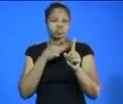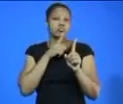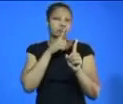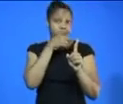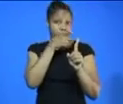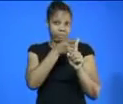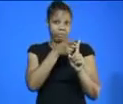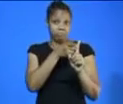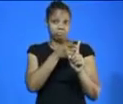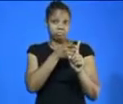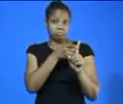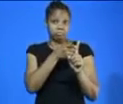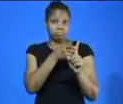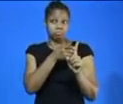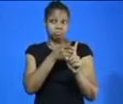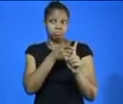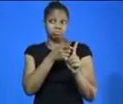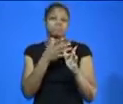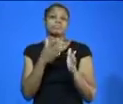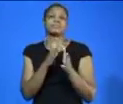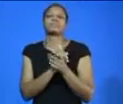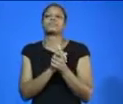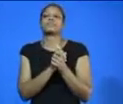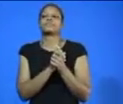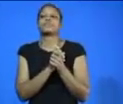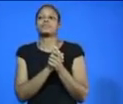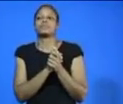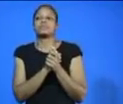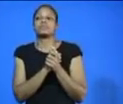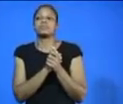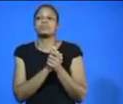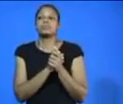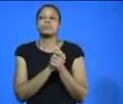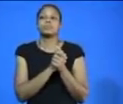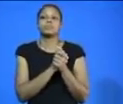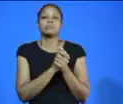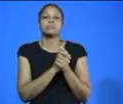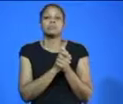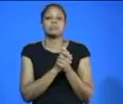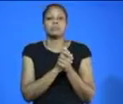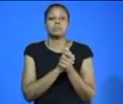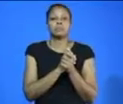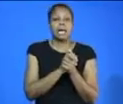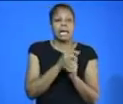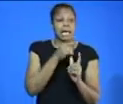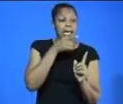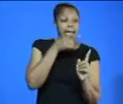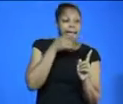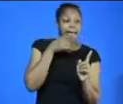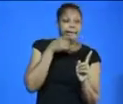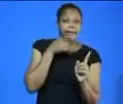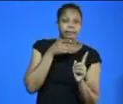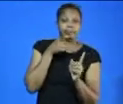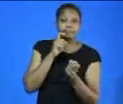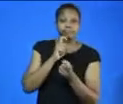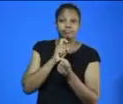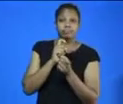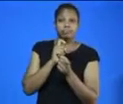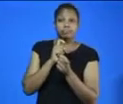convert him, let him know that he who converts the sinner from the error of his